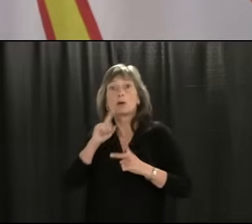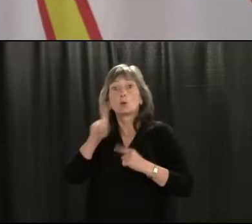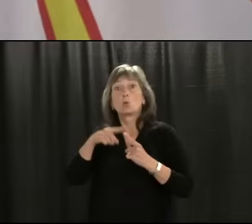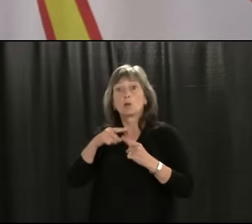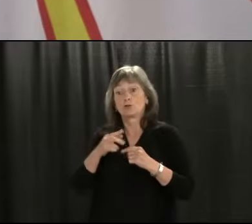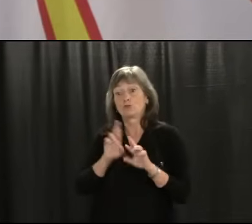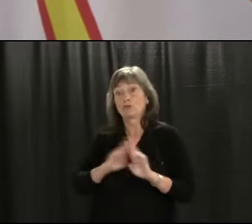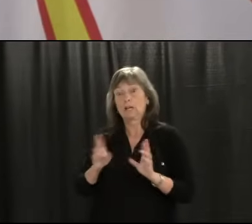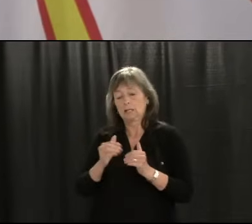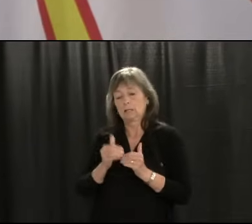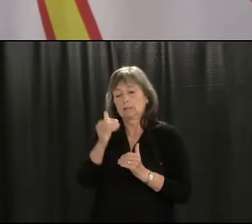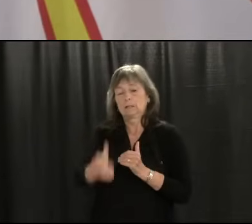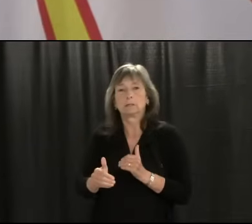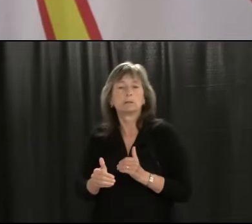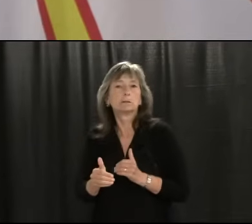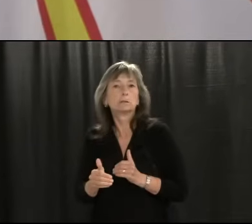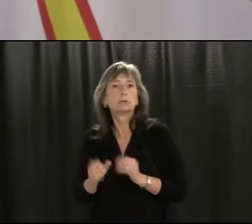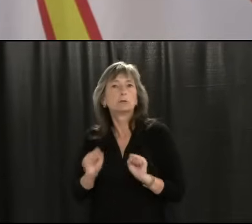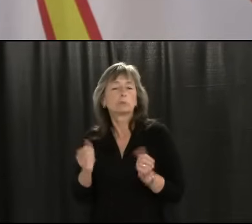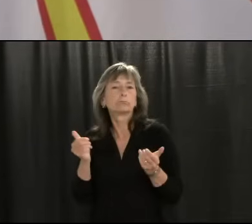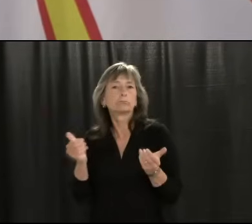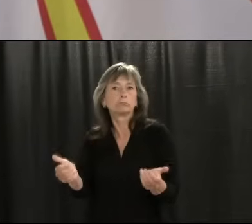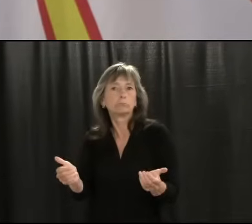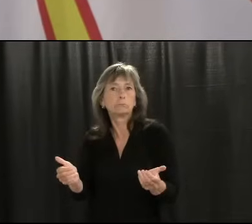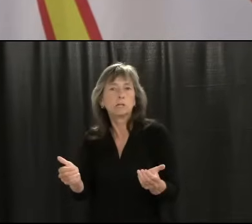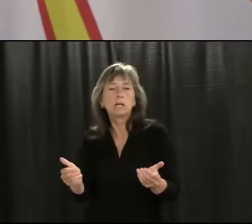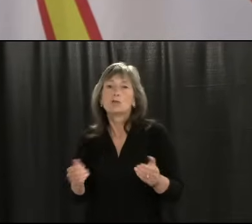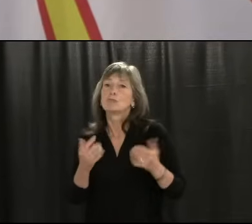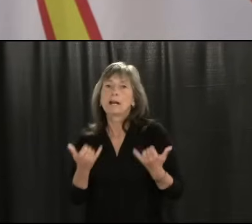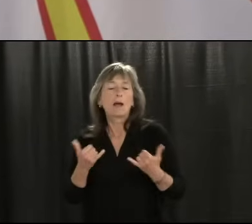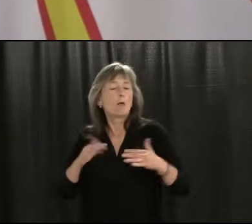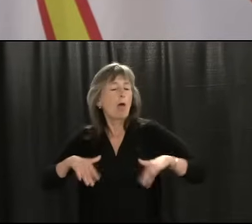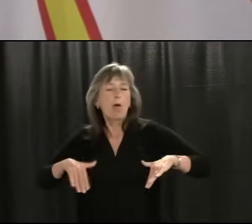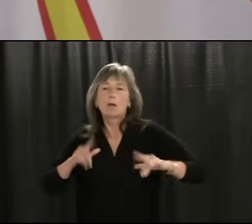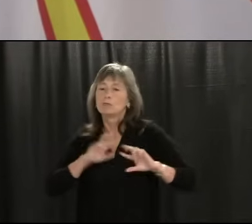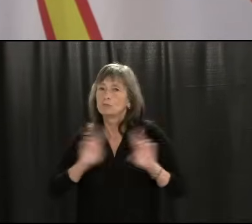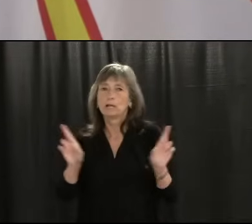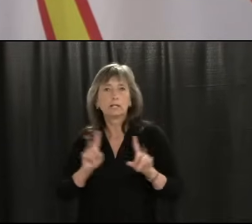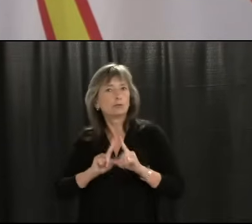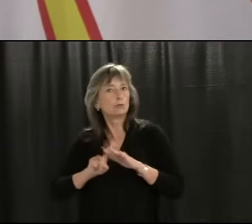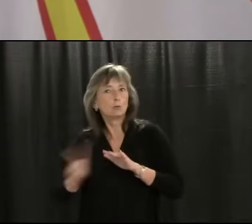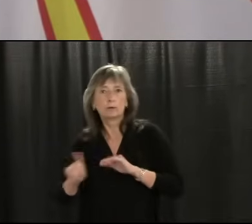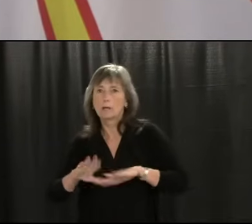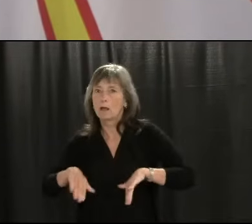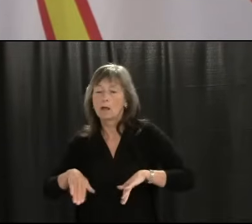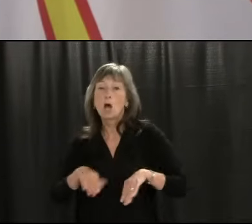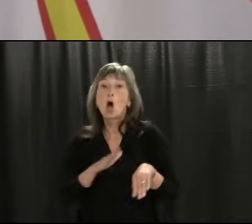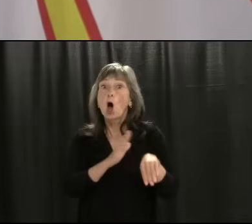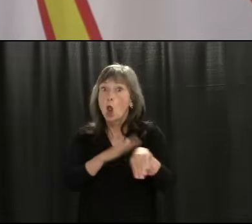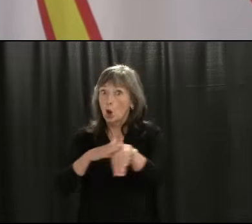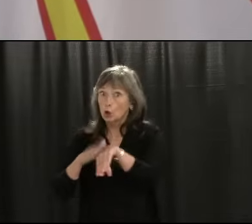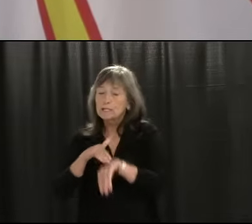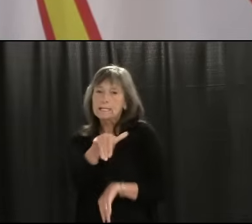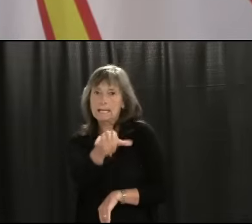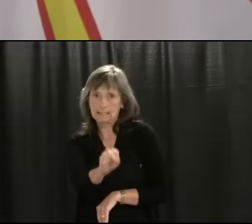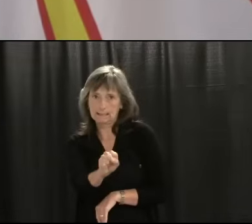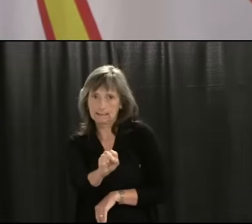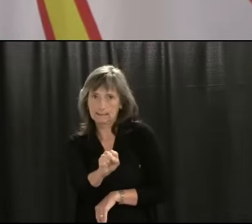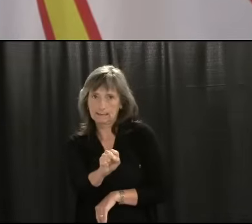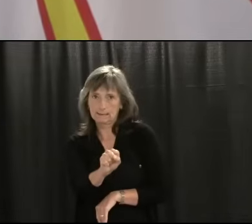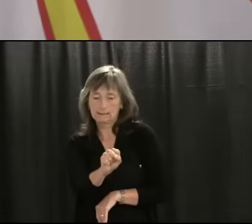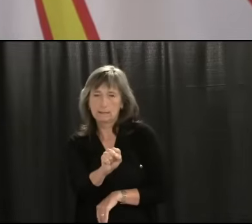necessary and when people's safety then is potentially at risk, and we are not at that stage right now. Of course, the alert has now been issued,